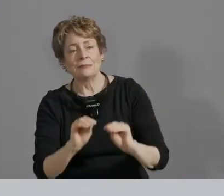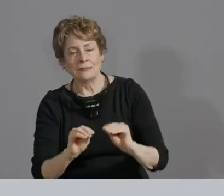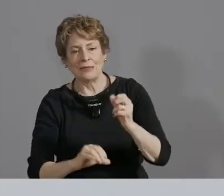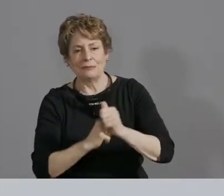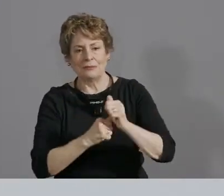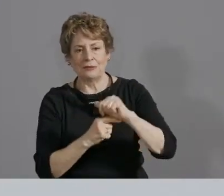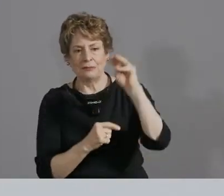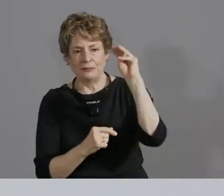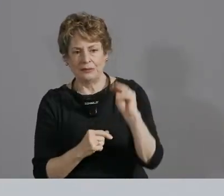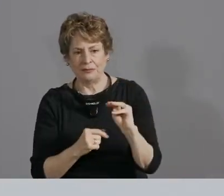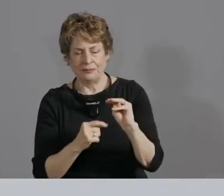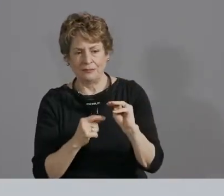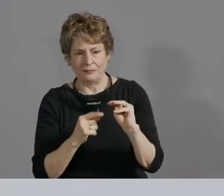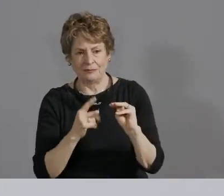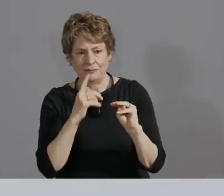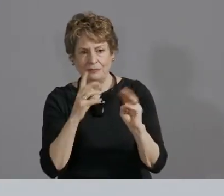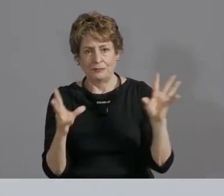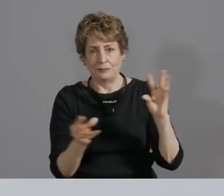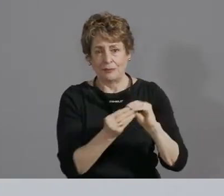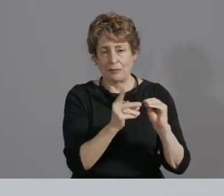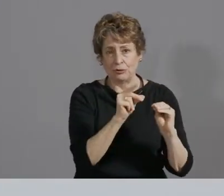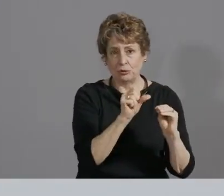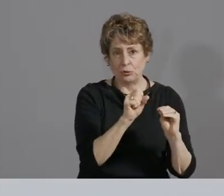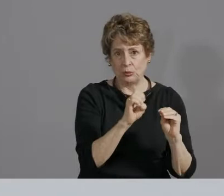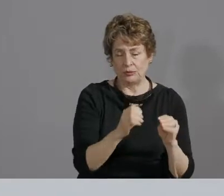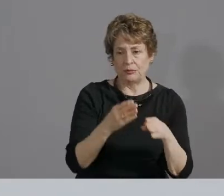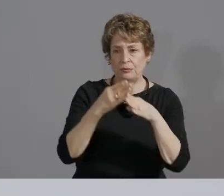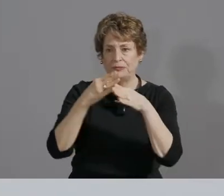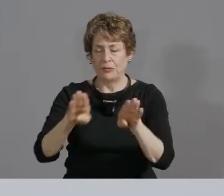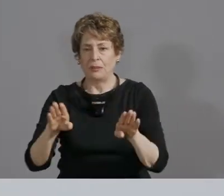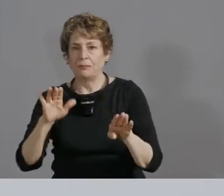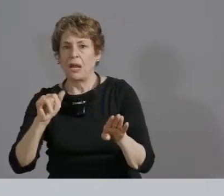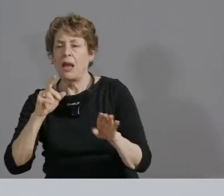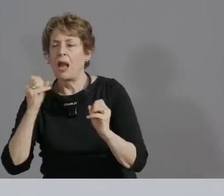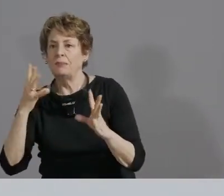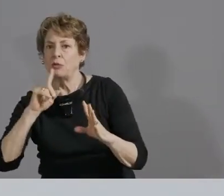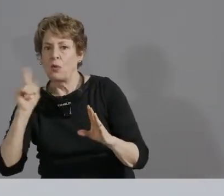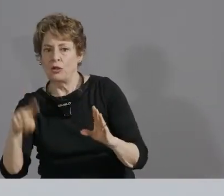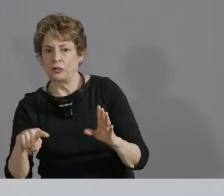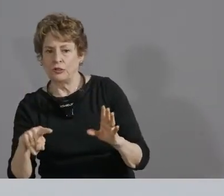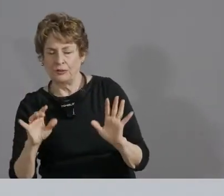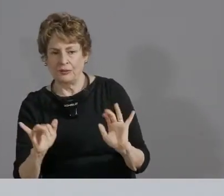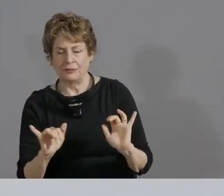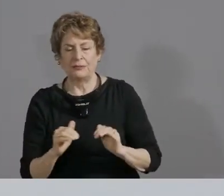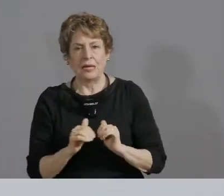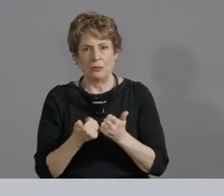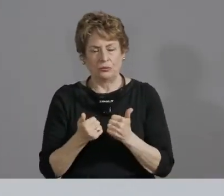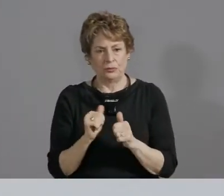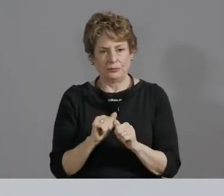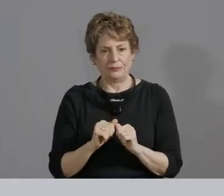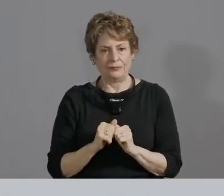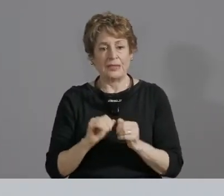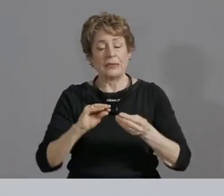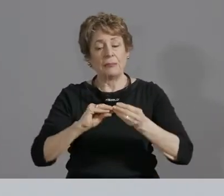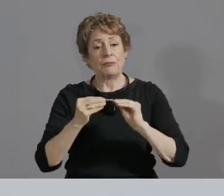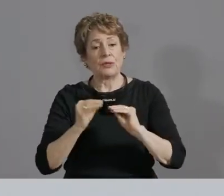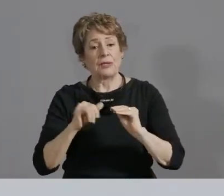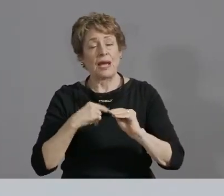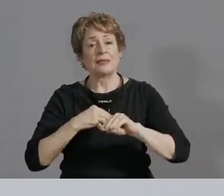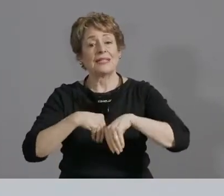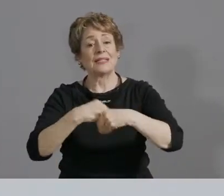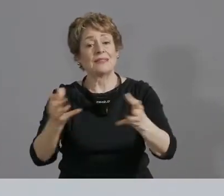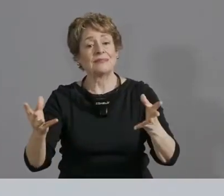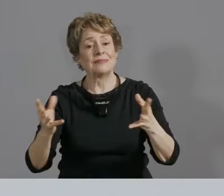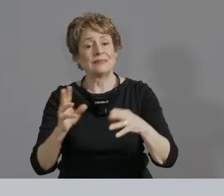ordered. Now, the number of administered is going to include all of those doses that have been administered